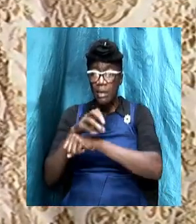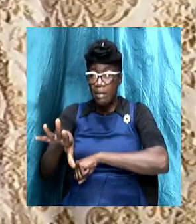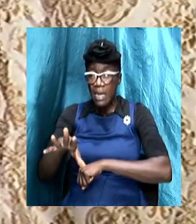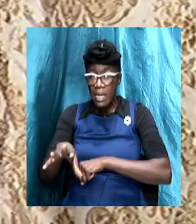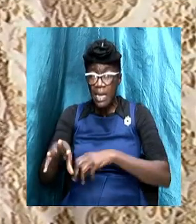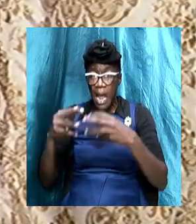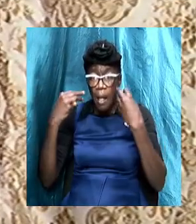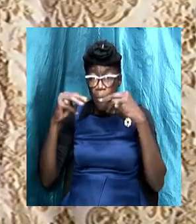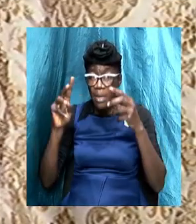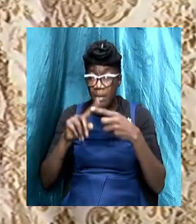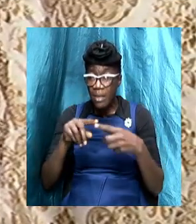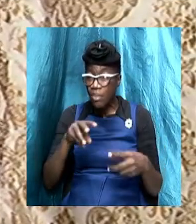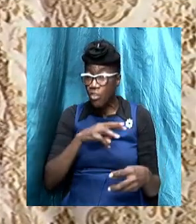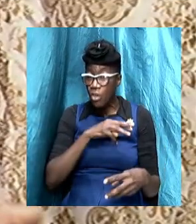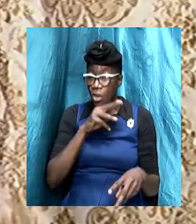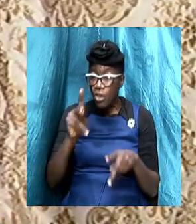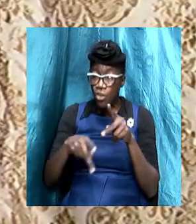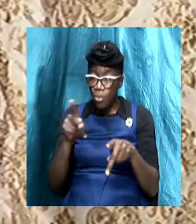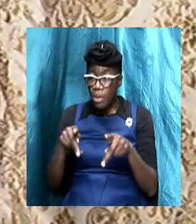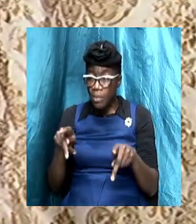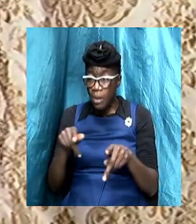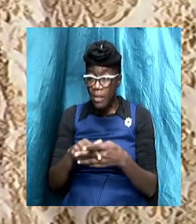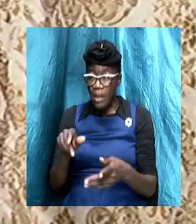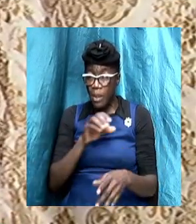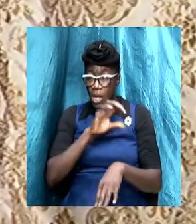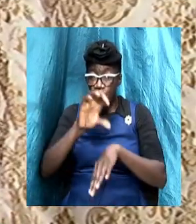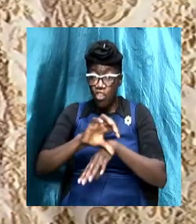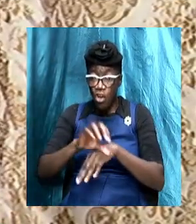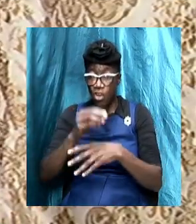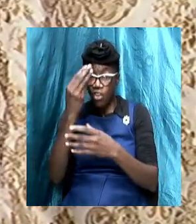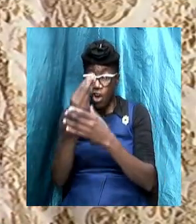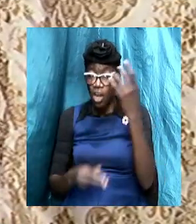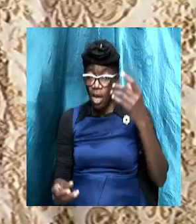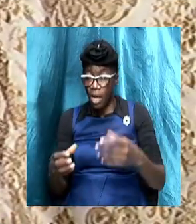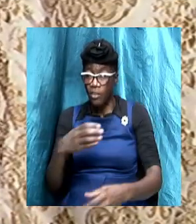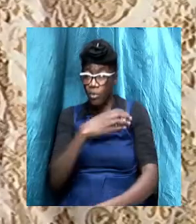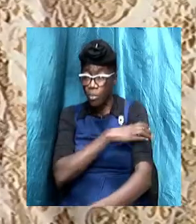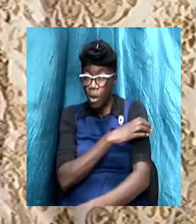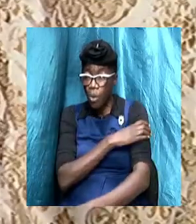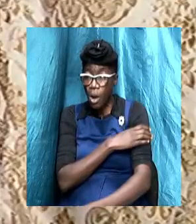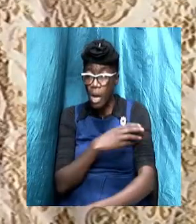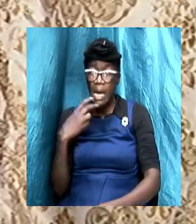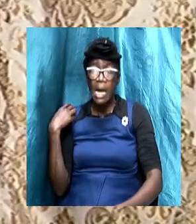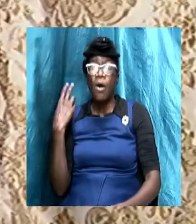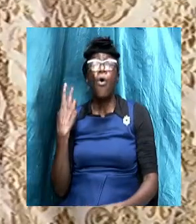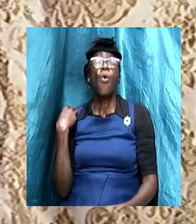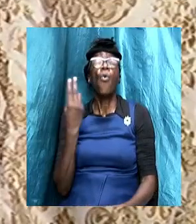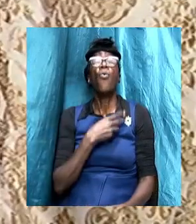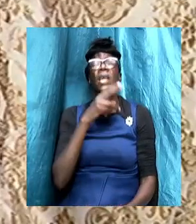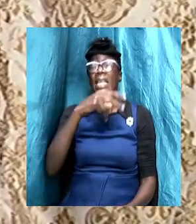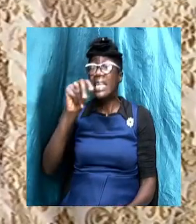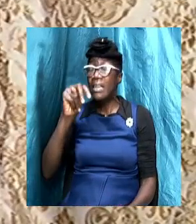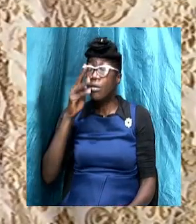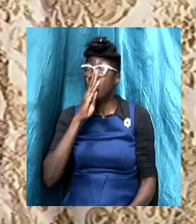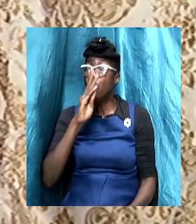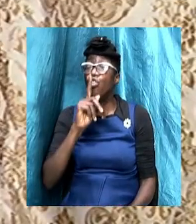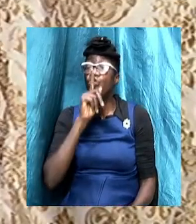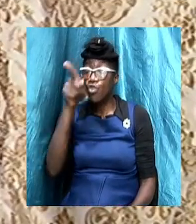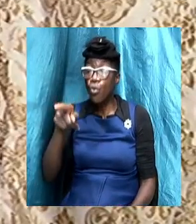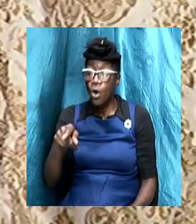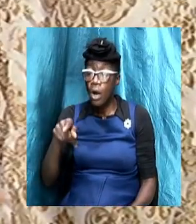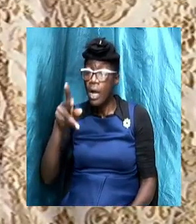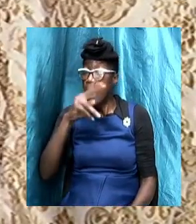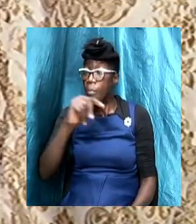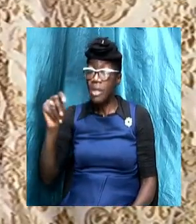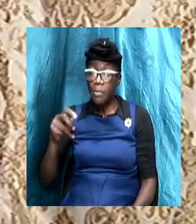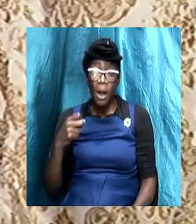people that the church seemingly has lost its power. We need to ensure that people understand that we are still the light of the world. We are still